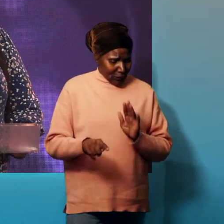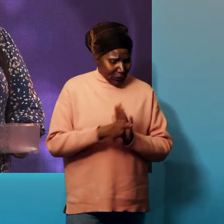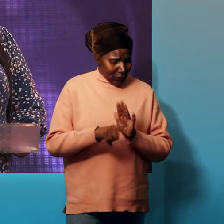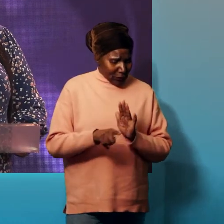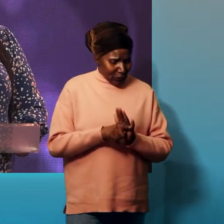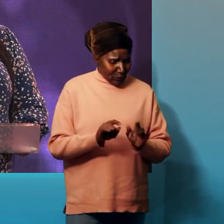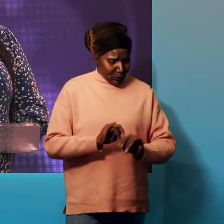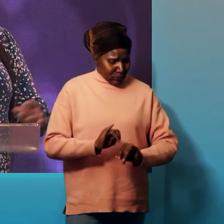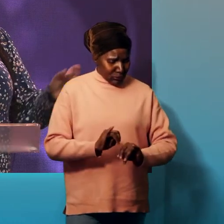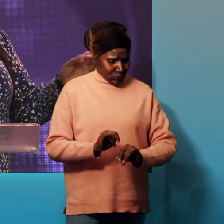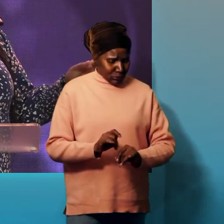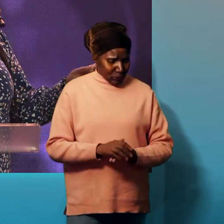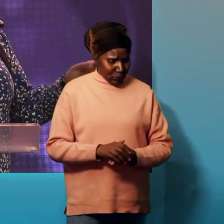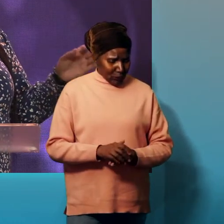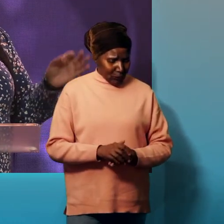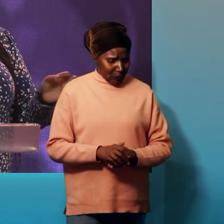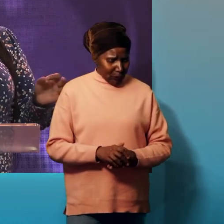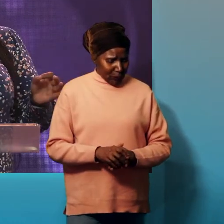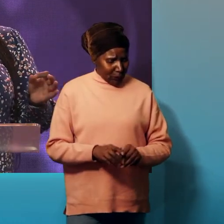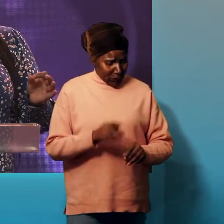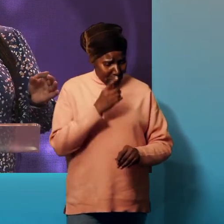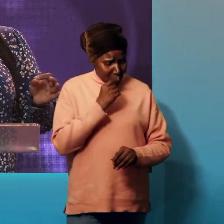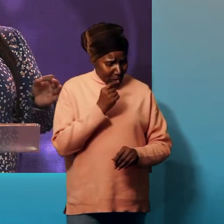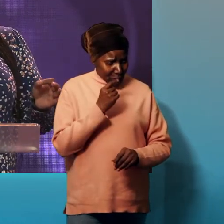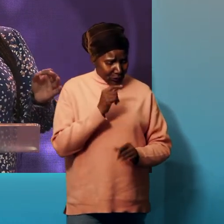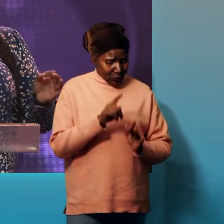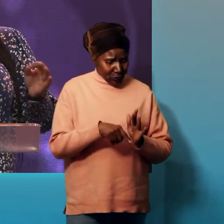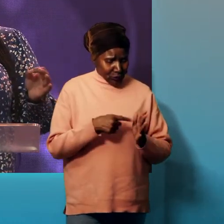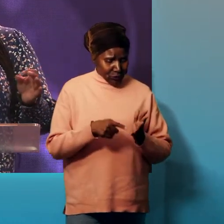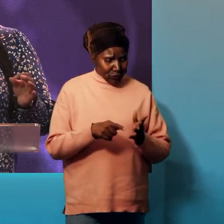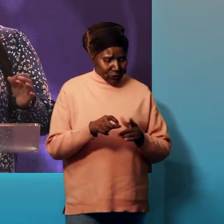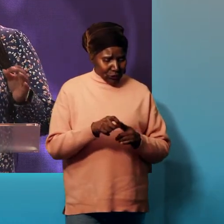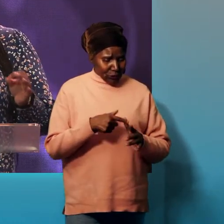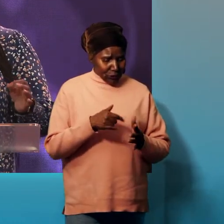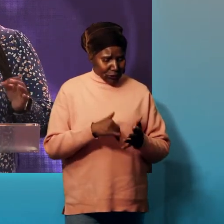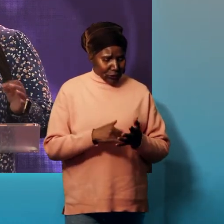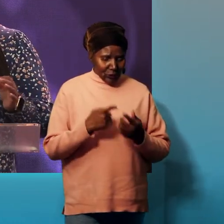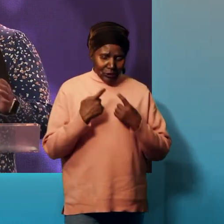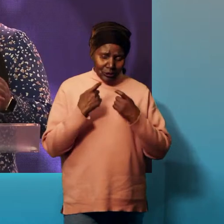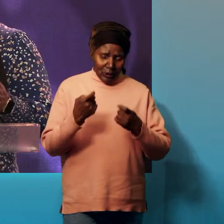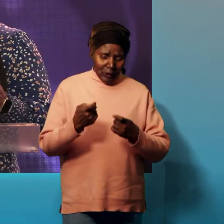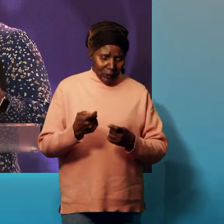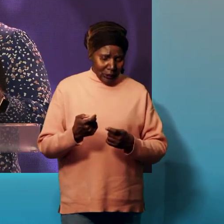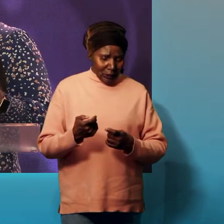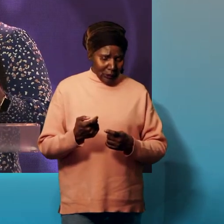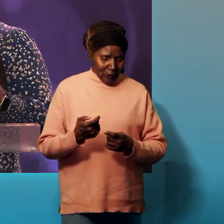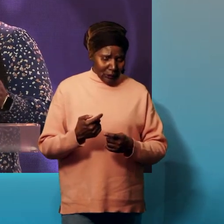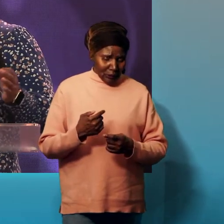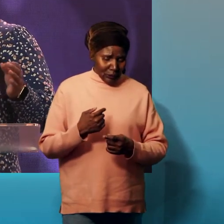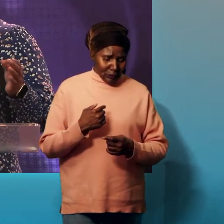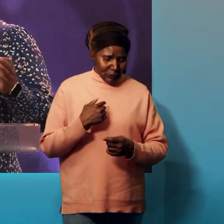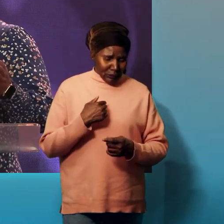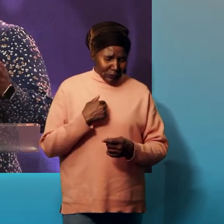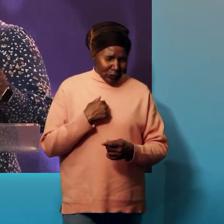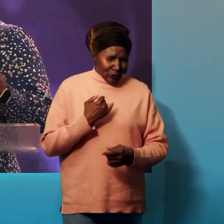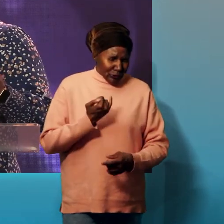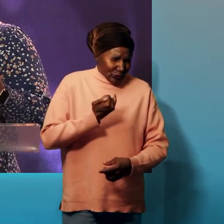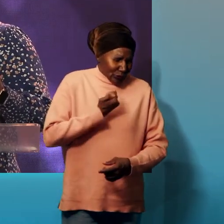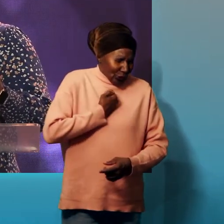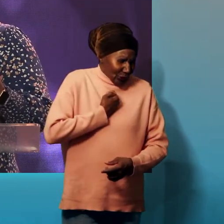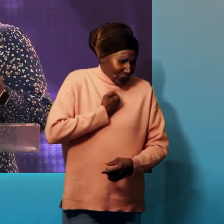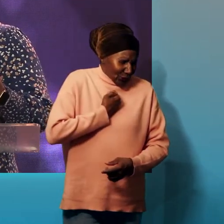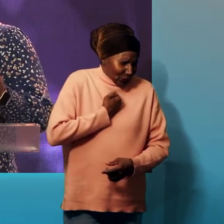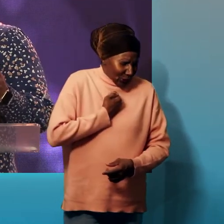this. Could Judas have cried out, "I did wrong, but Lord, forgive me"? Could he? I don't